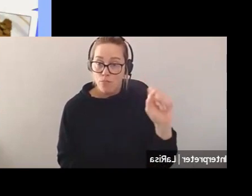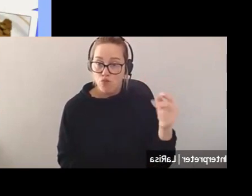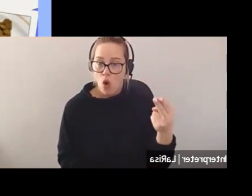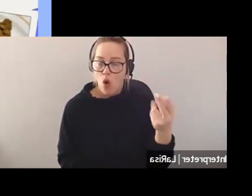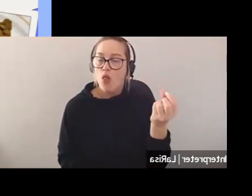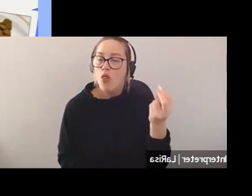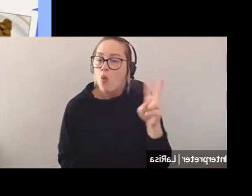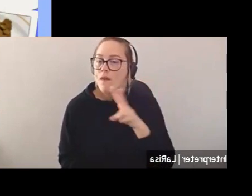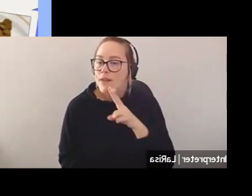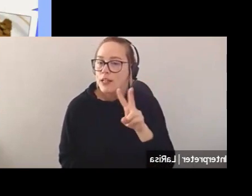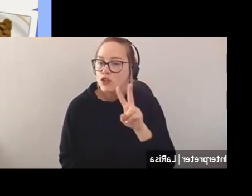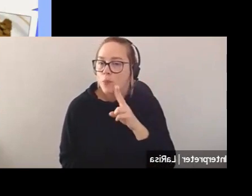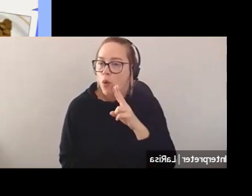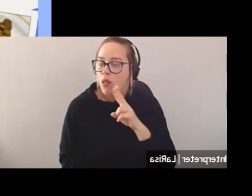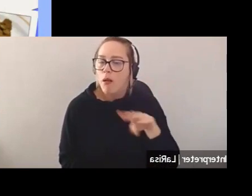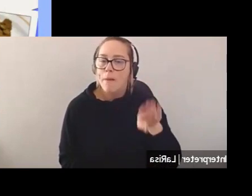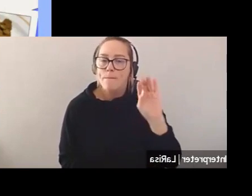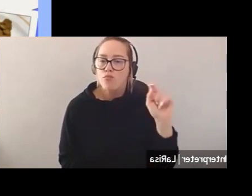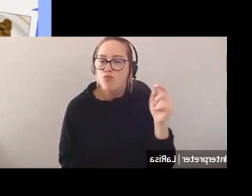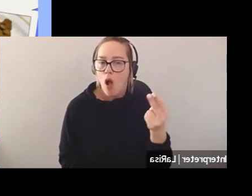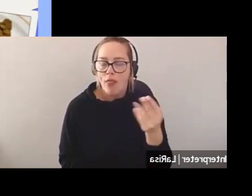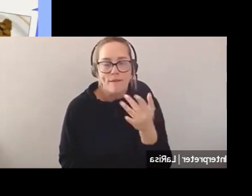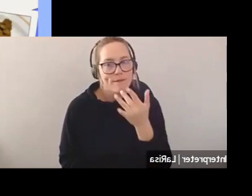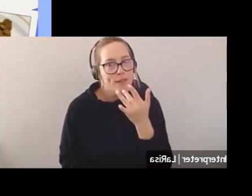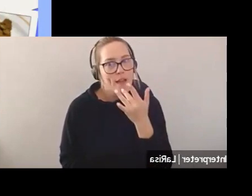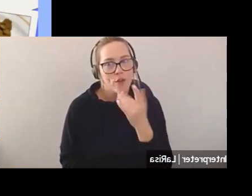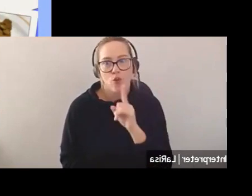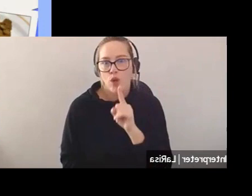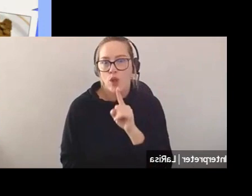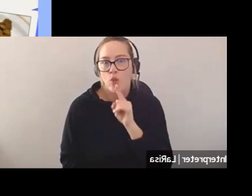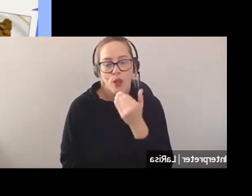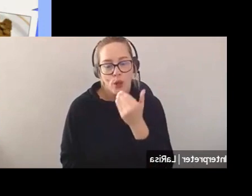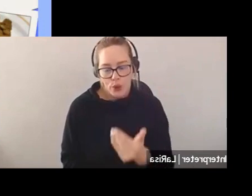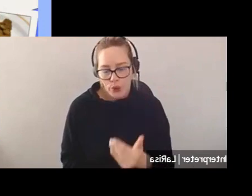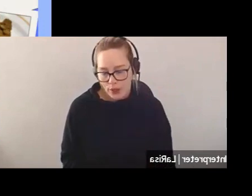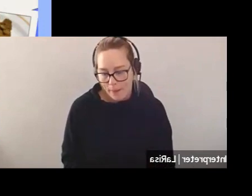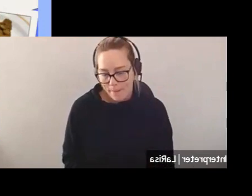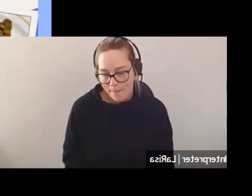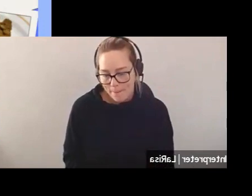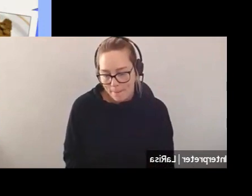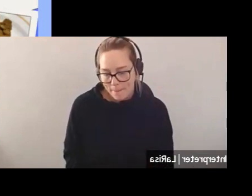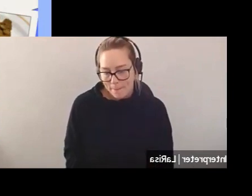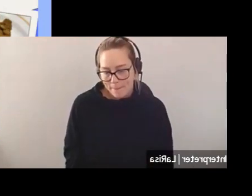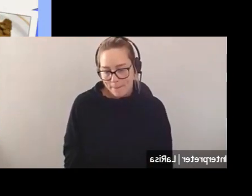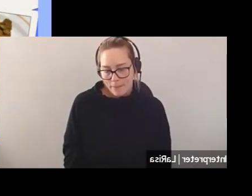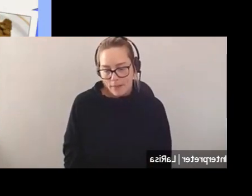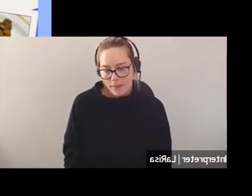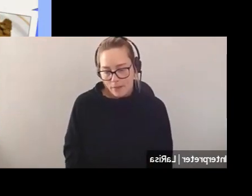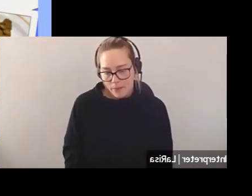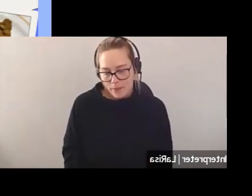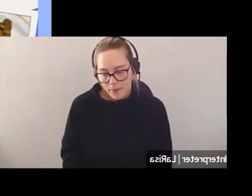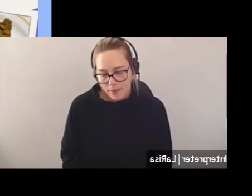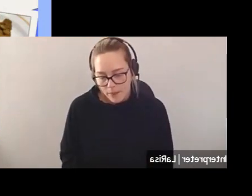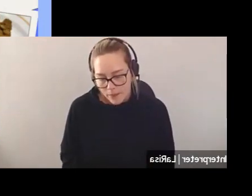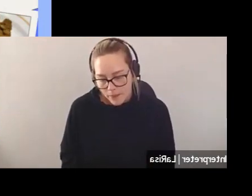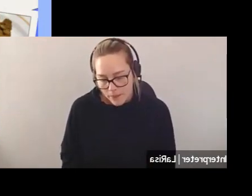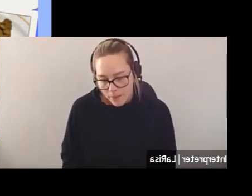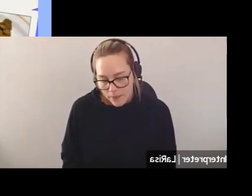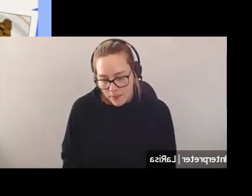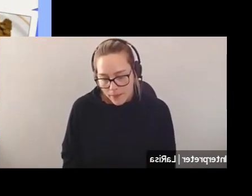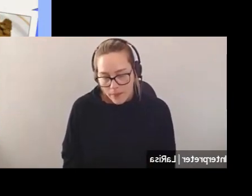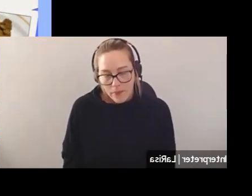I use mushroom broth or vegetable broth, and it really, the flavor is really, really